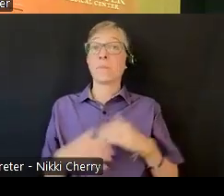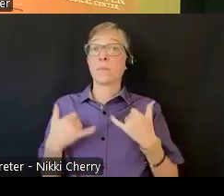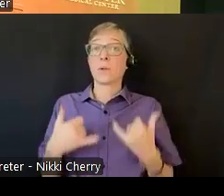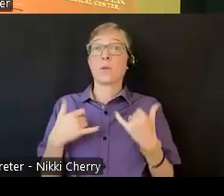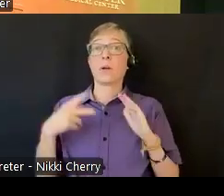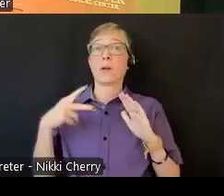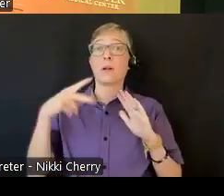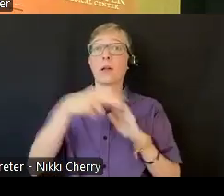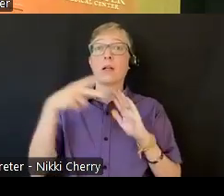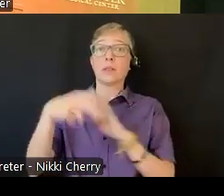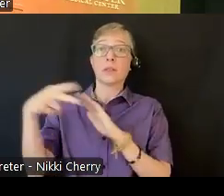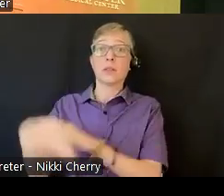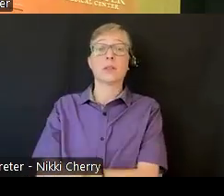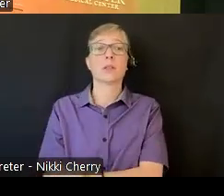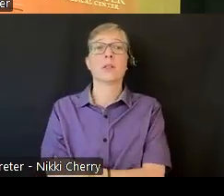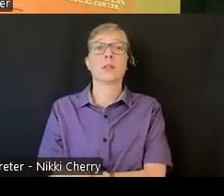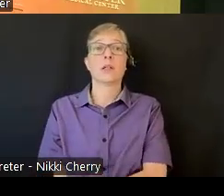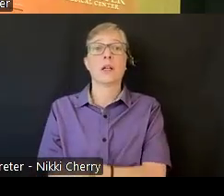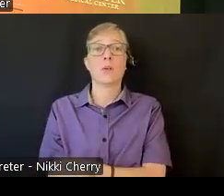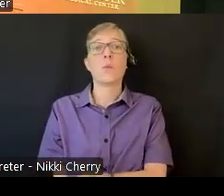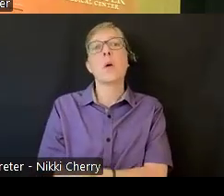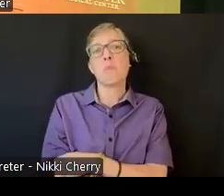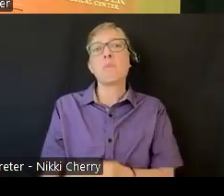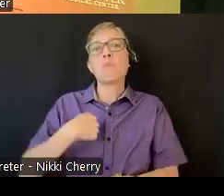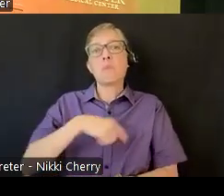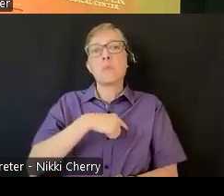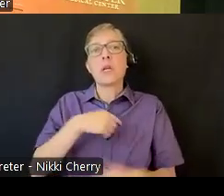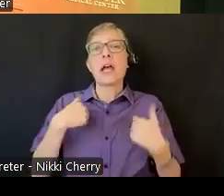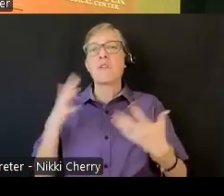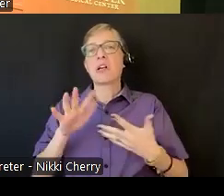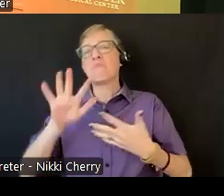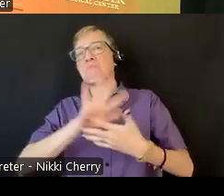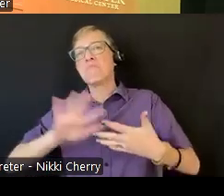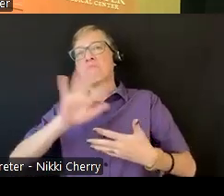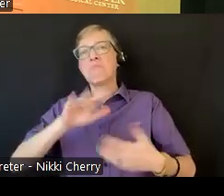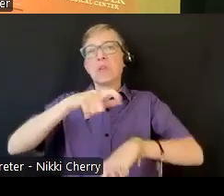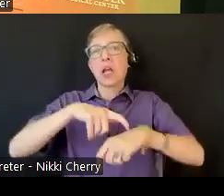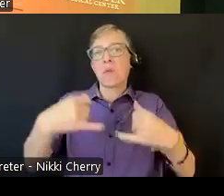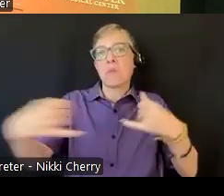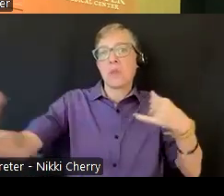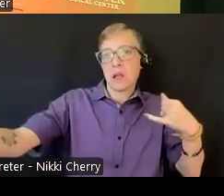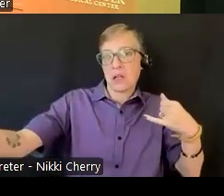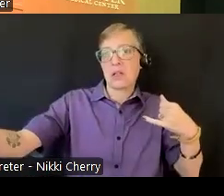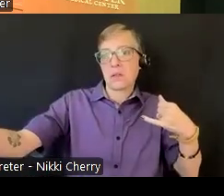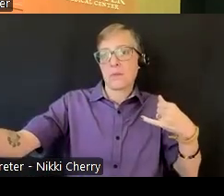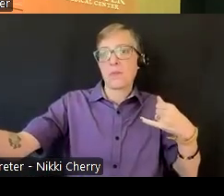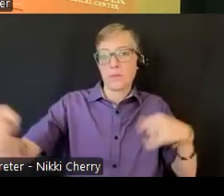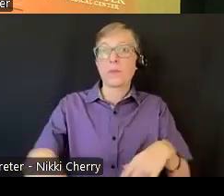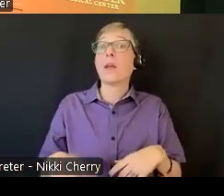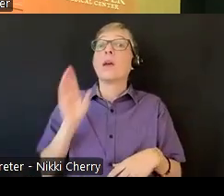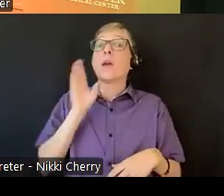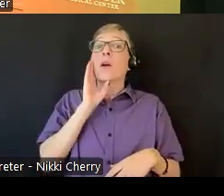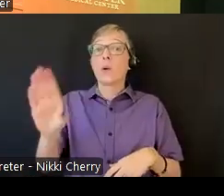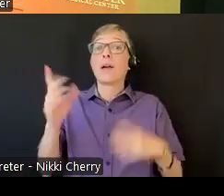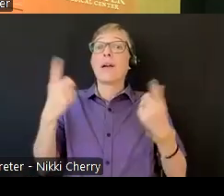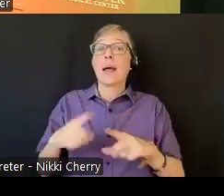the overall timeline of how it's going to be implemented will be after the midterm election. So